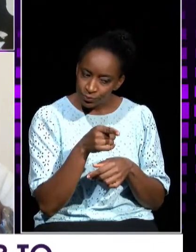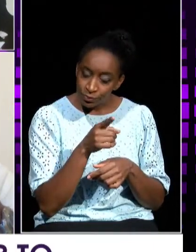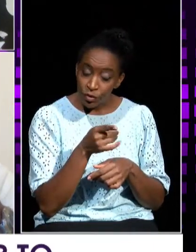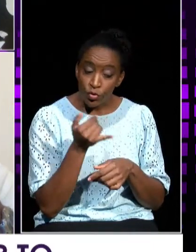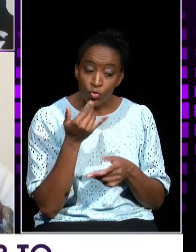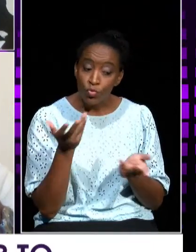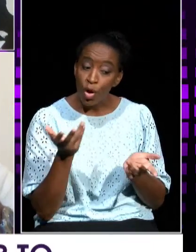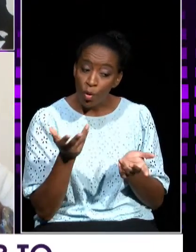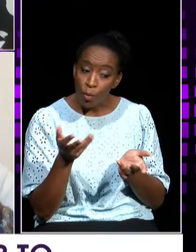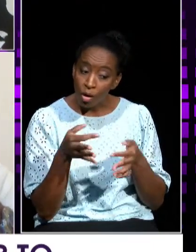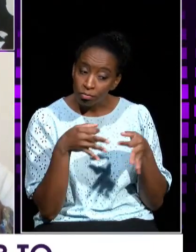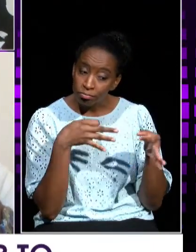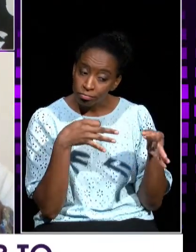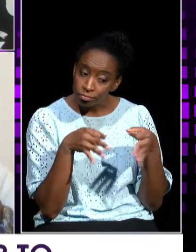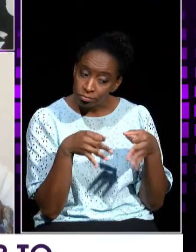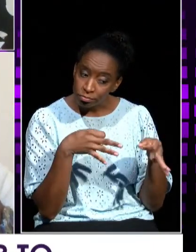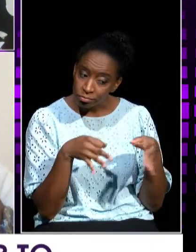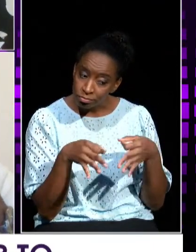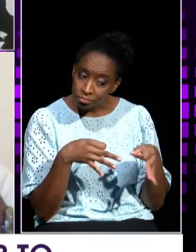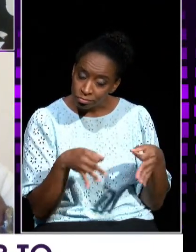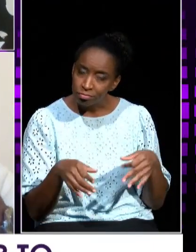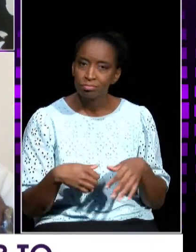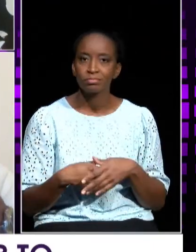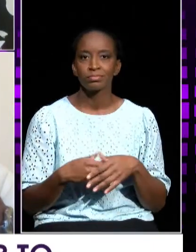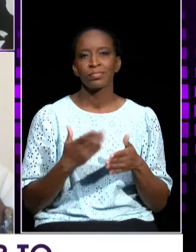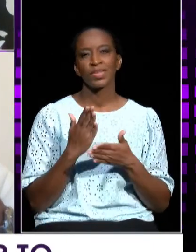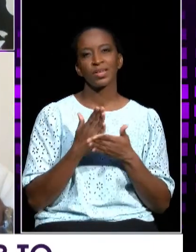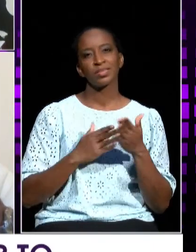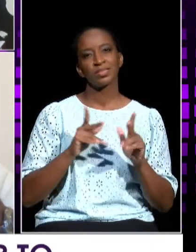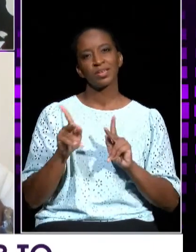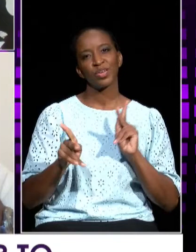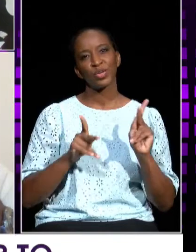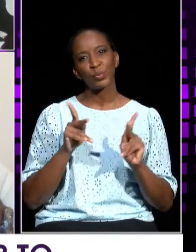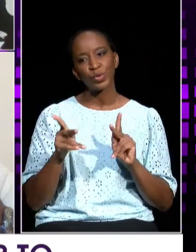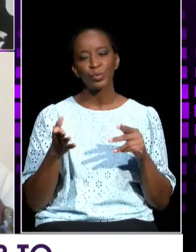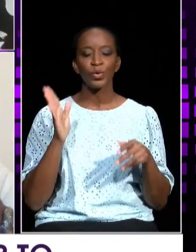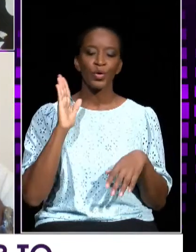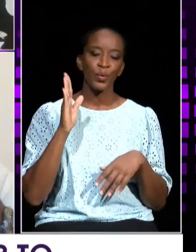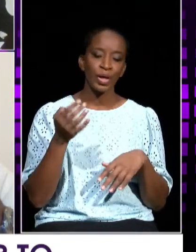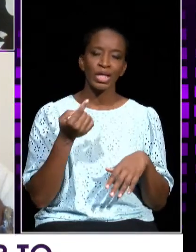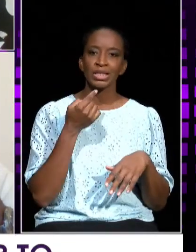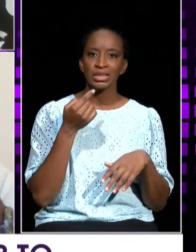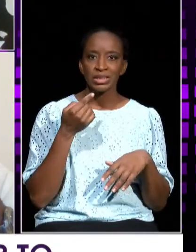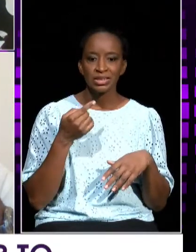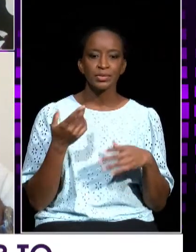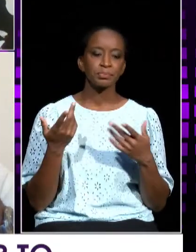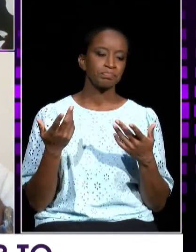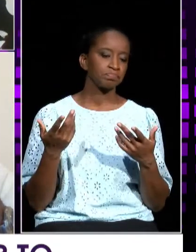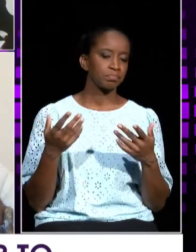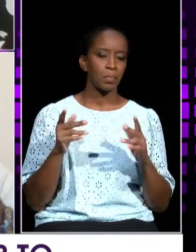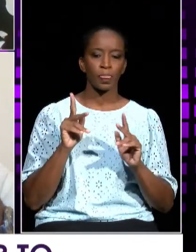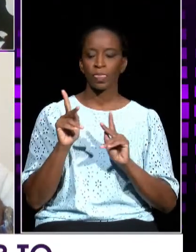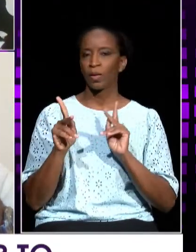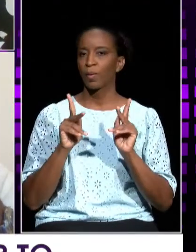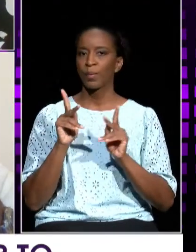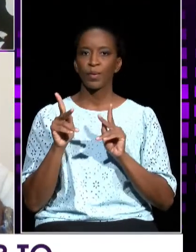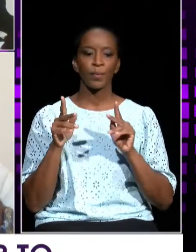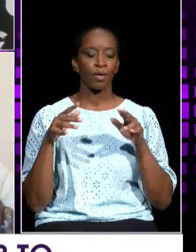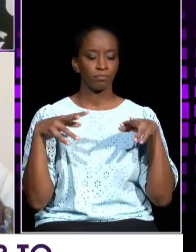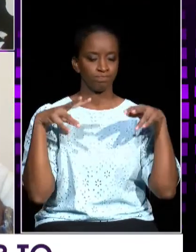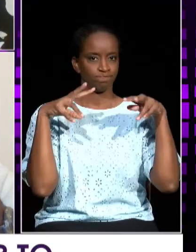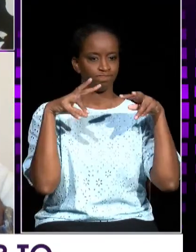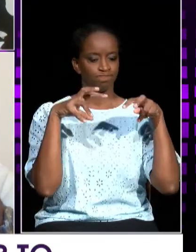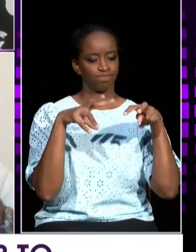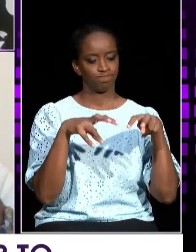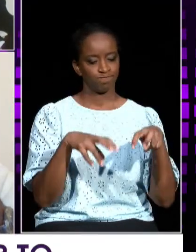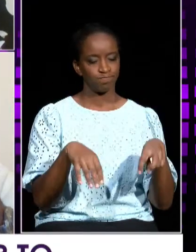persons still have some difficulties with that, and they'll tell you about the research that has been done that shows that the mental stresses and the mental effect